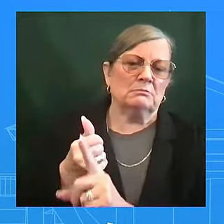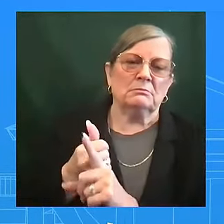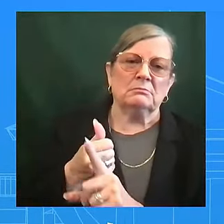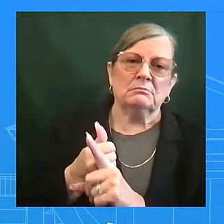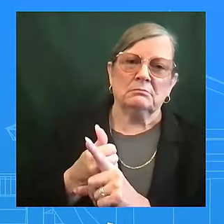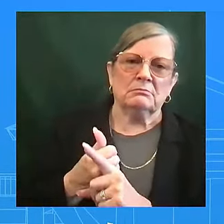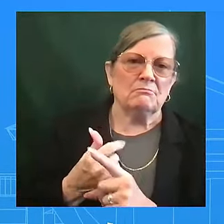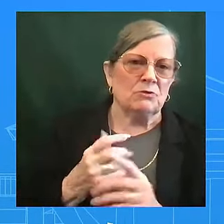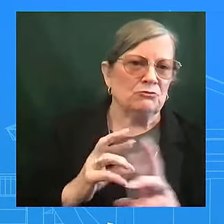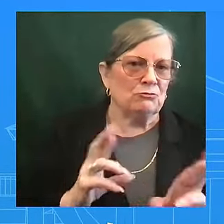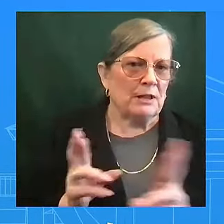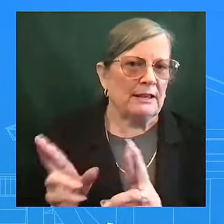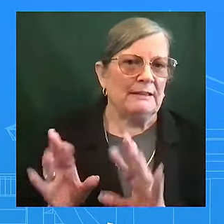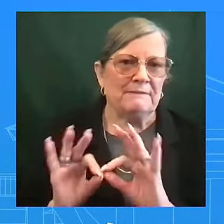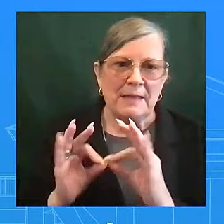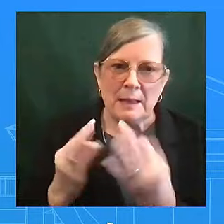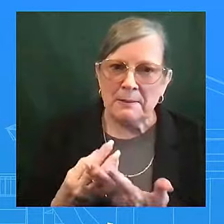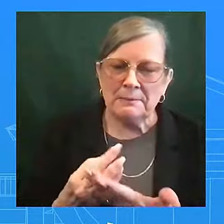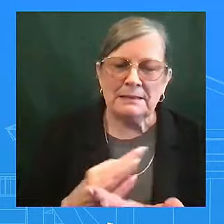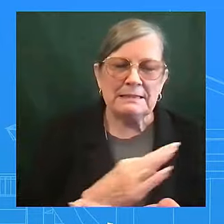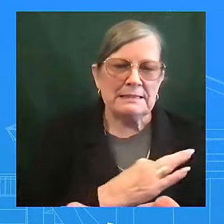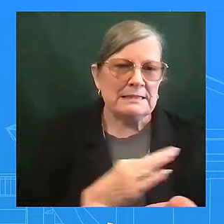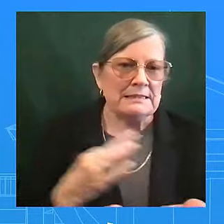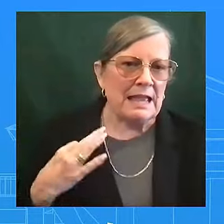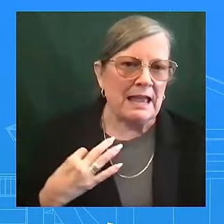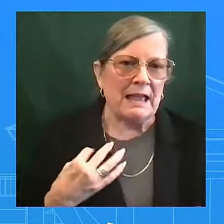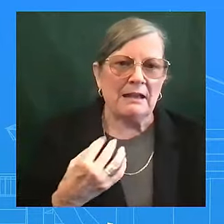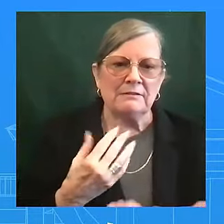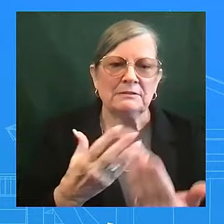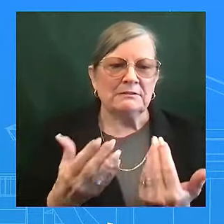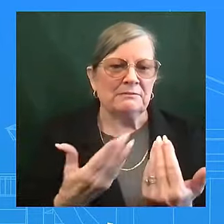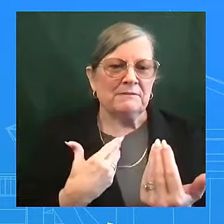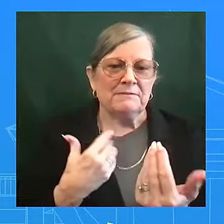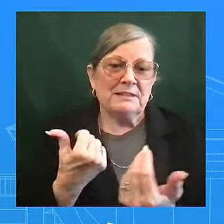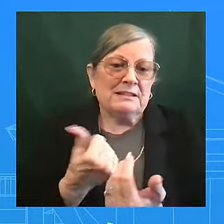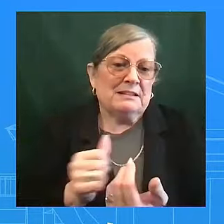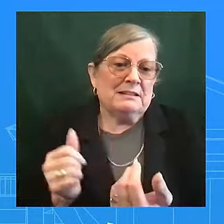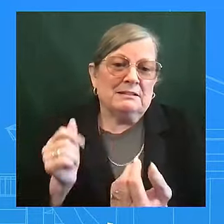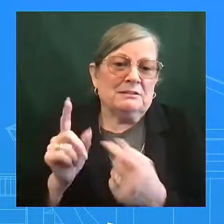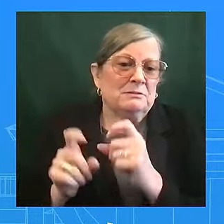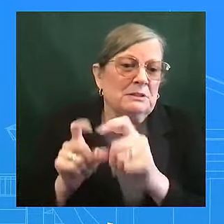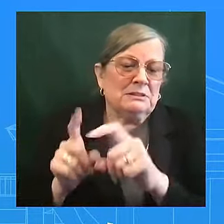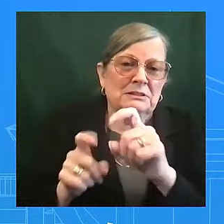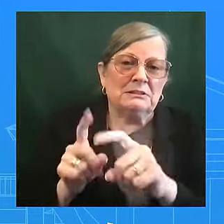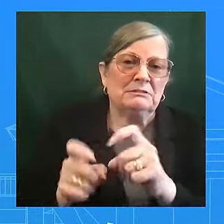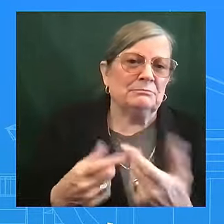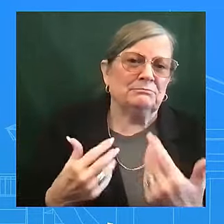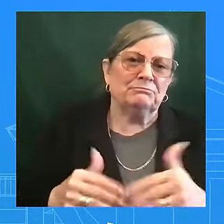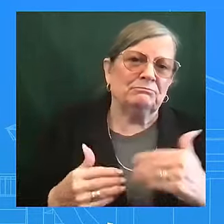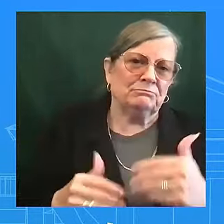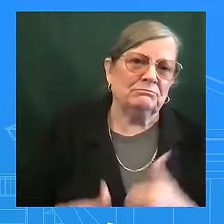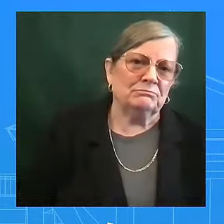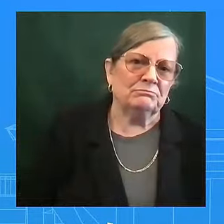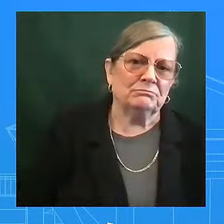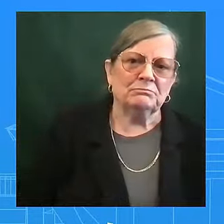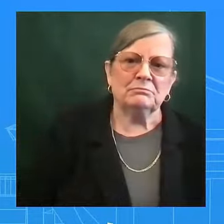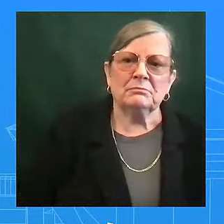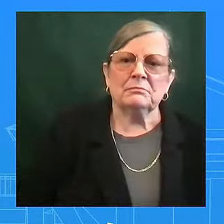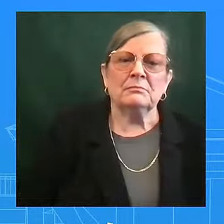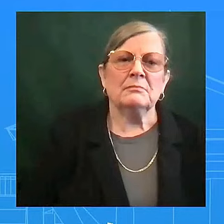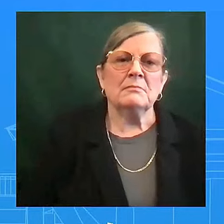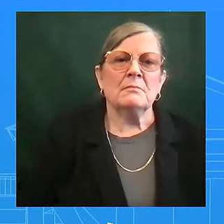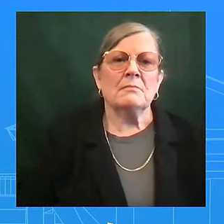all will. I don't have anything beyond that. Yeah, Jackie. Thank you, Karine. 31% of... Good job, Lynn. Thank